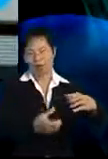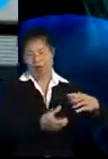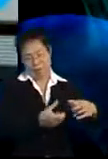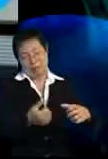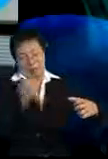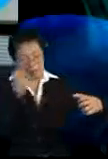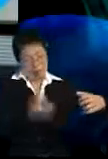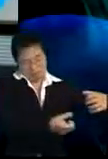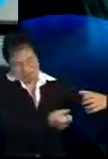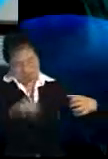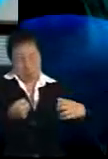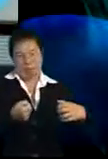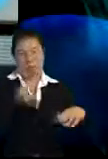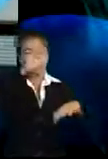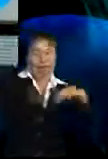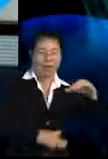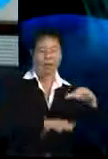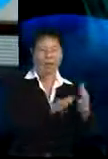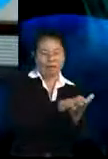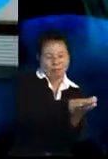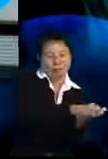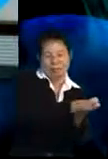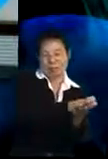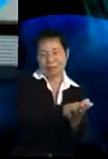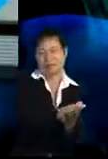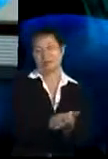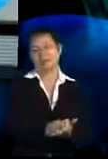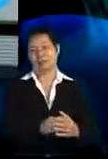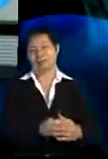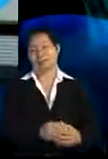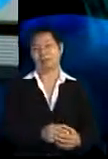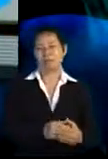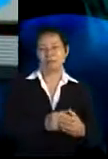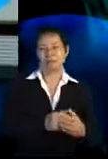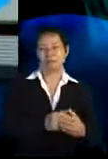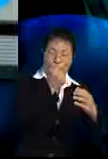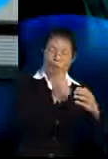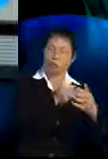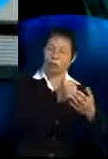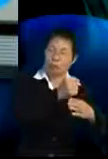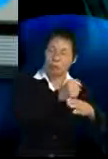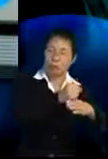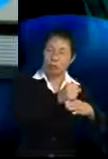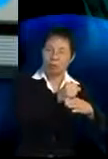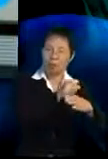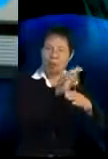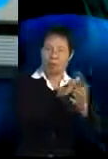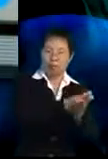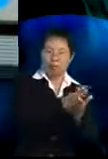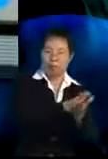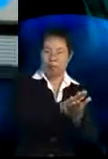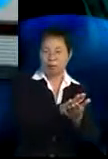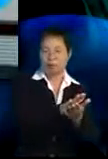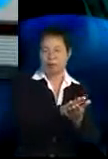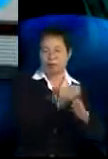larger than the magnitude of friction. The magnitude of friction is at the maximum just before the wooden